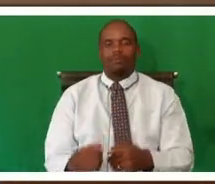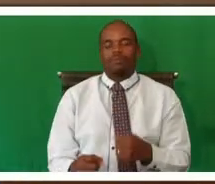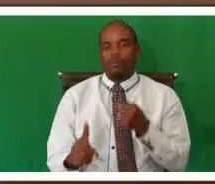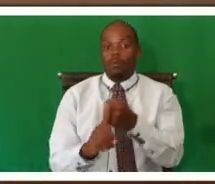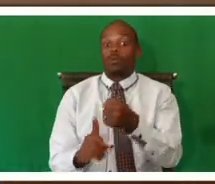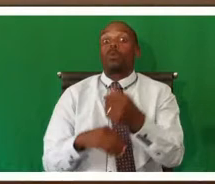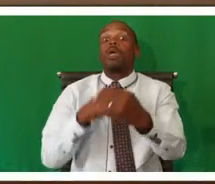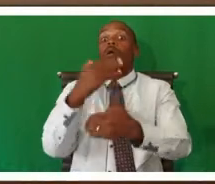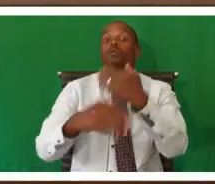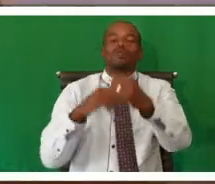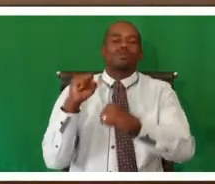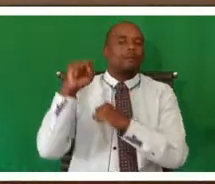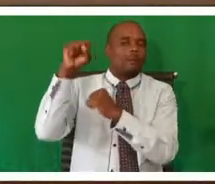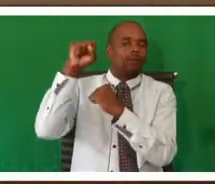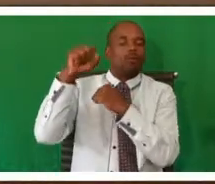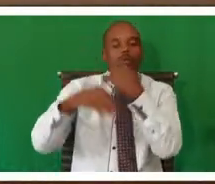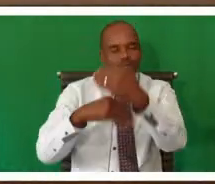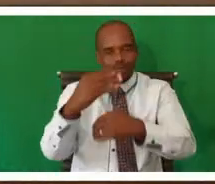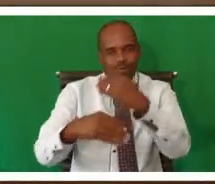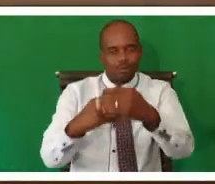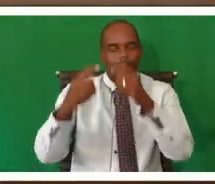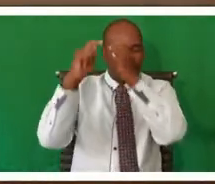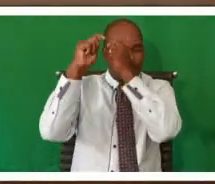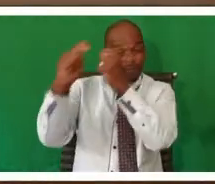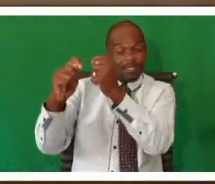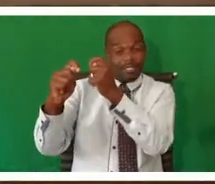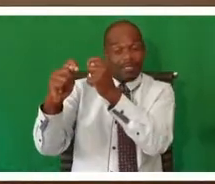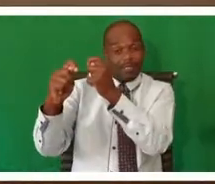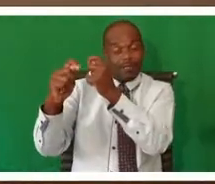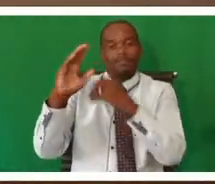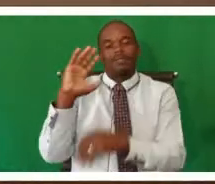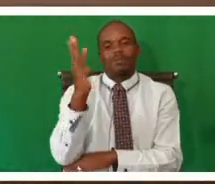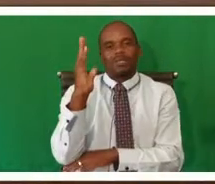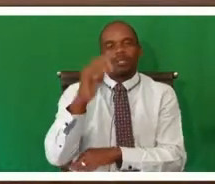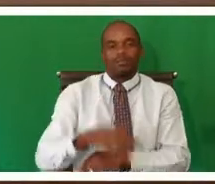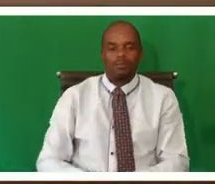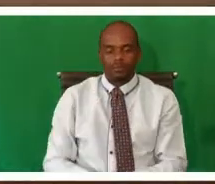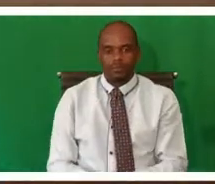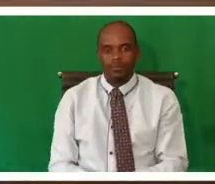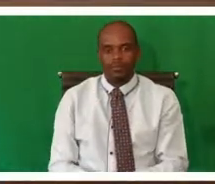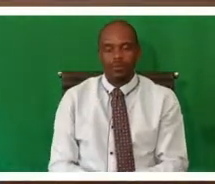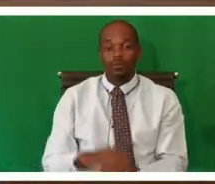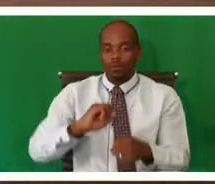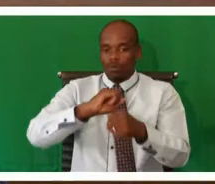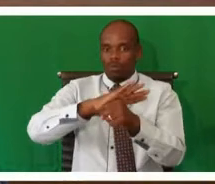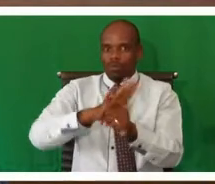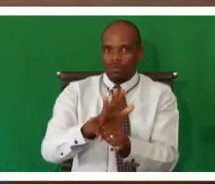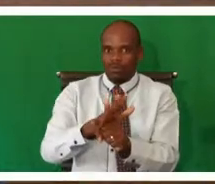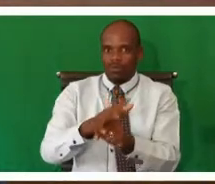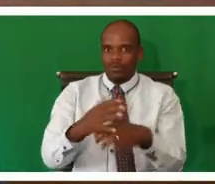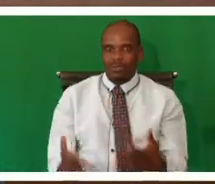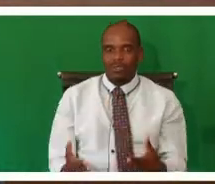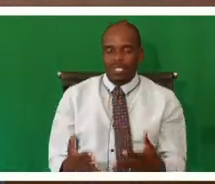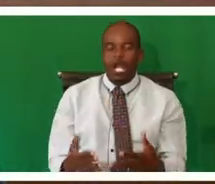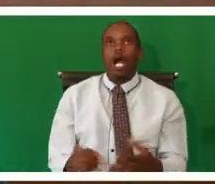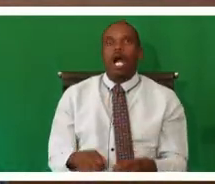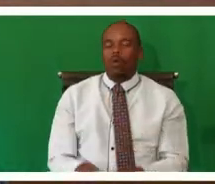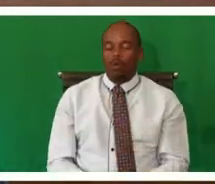Honorable Speaker, when COVID-19 happened, our economy was strained.